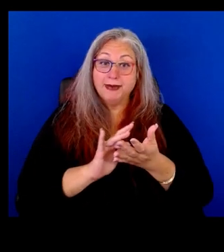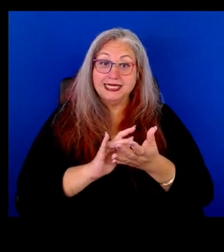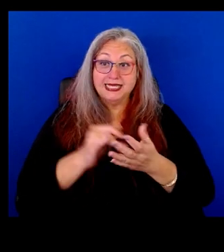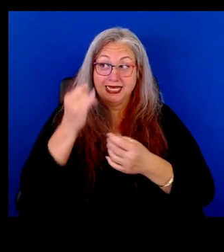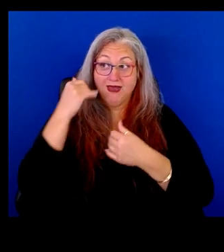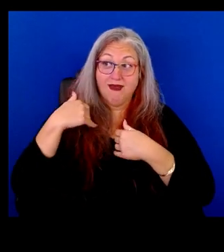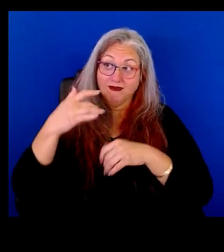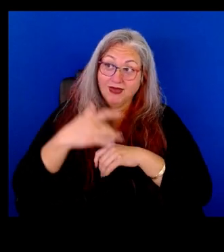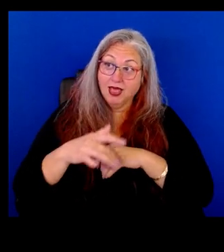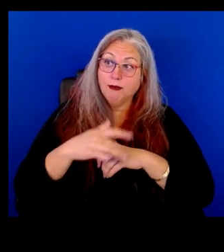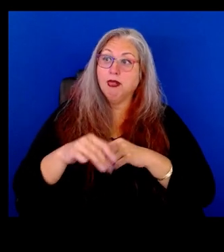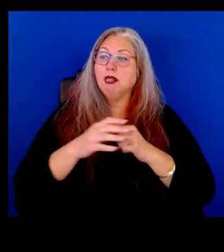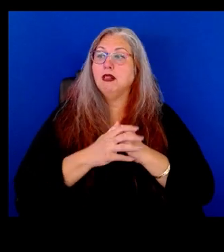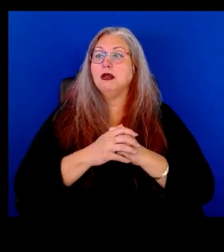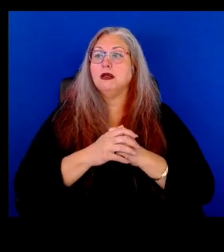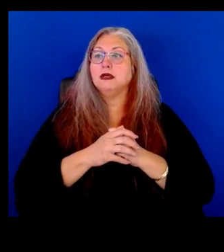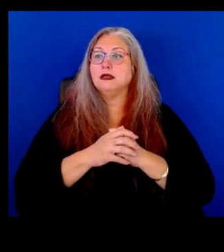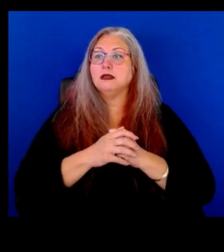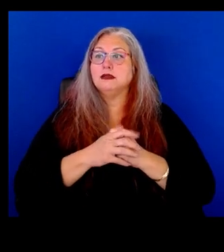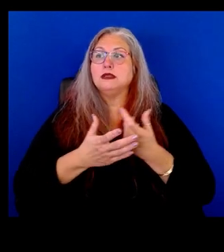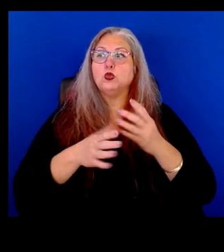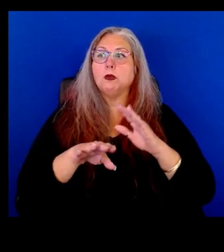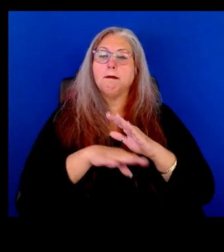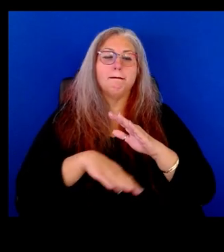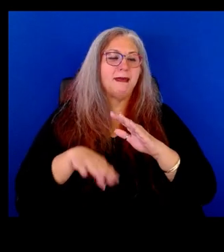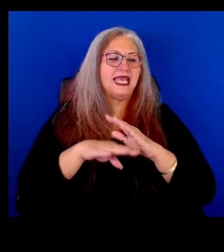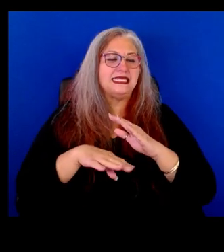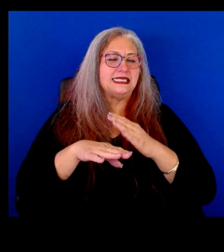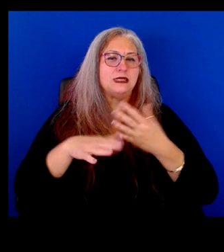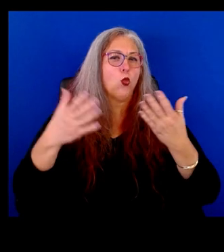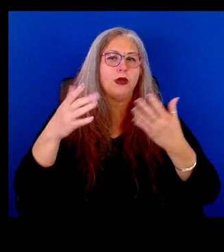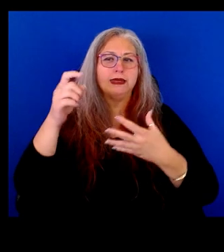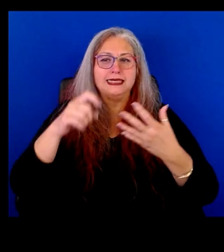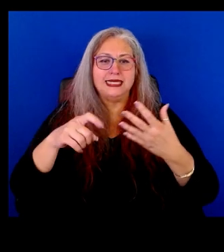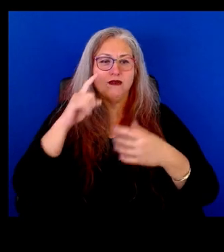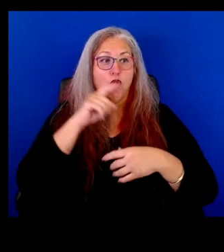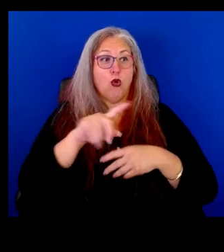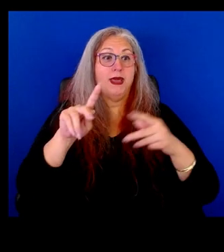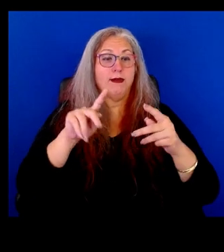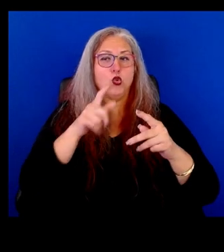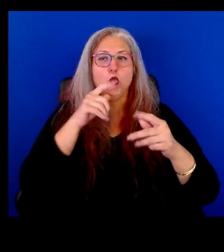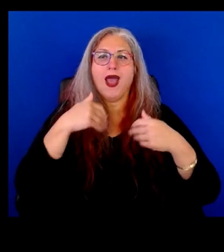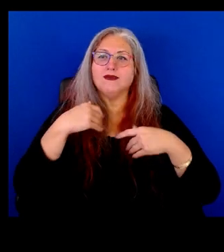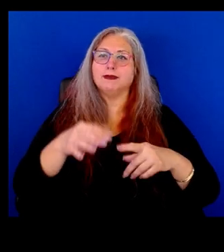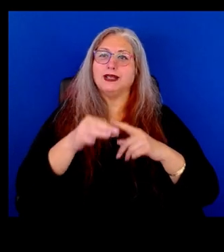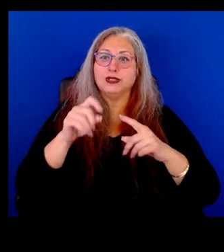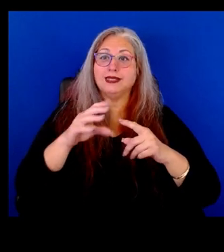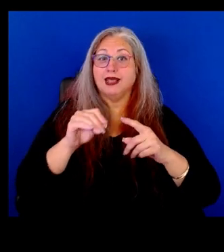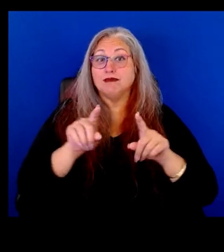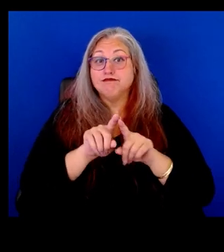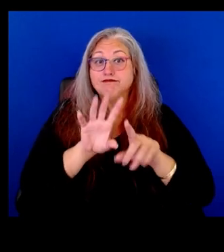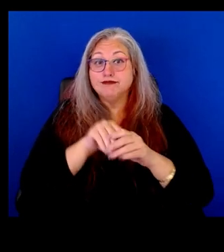medicines if available, the basic needs for the people with special needs and the